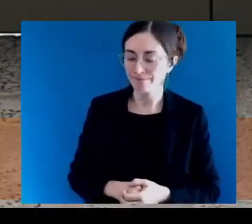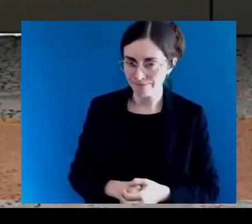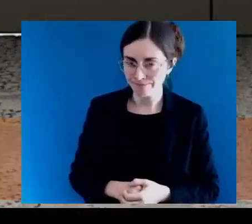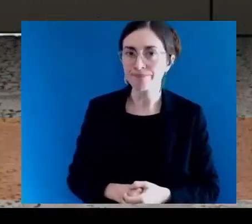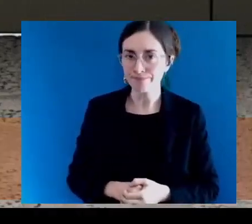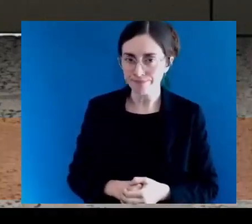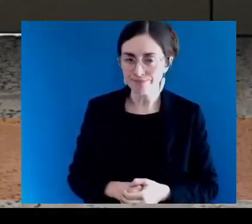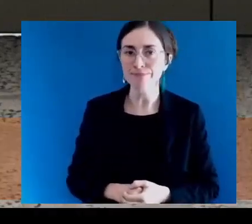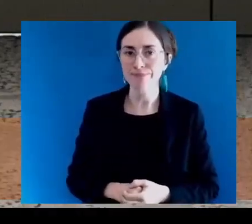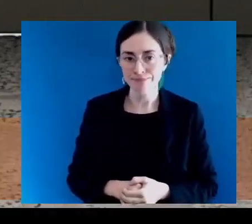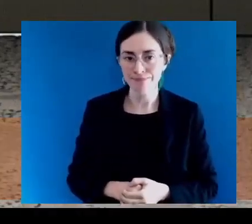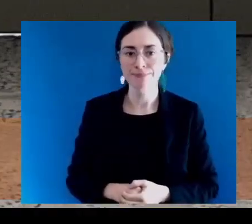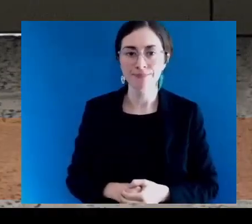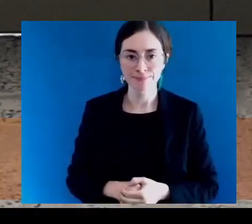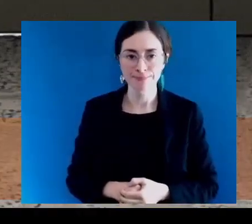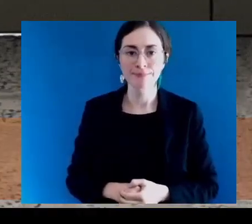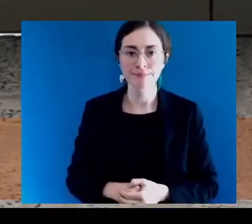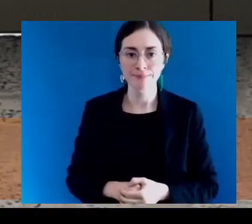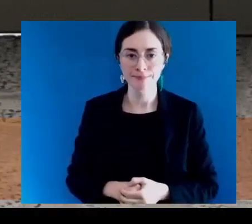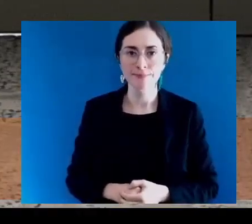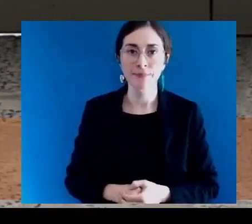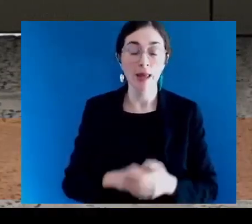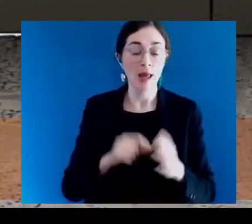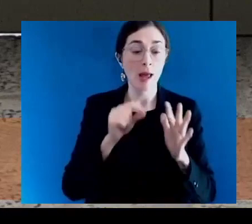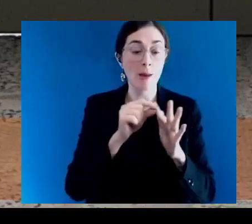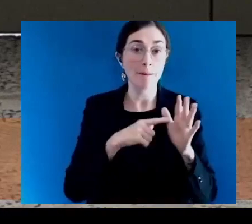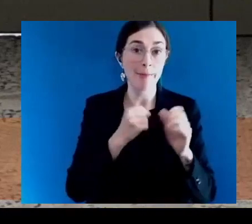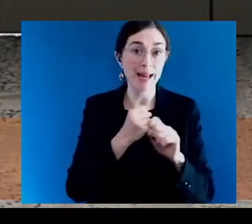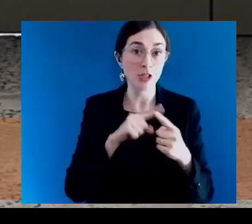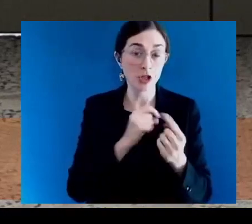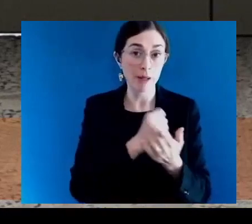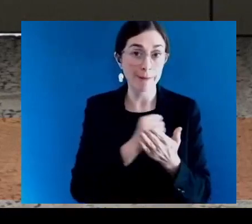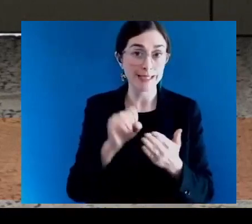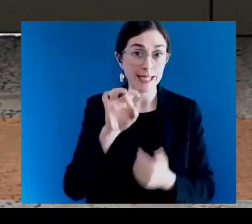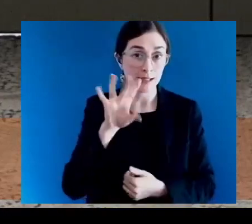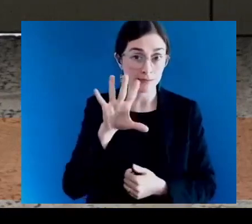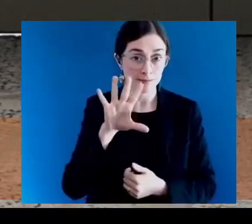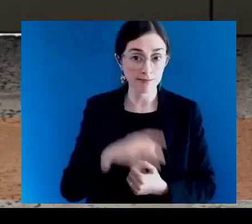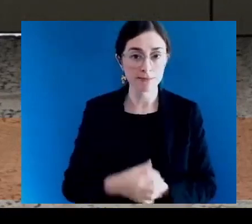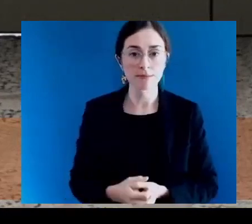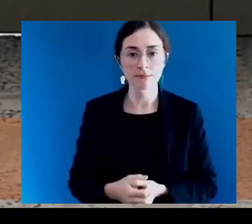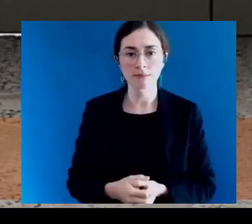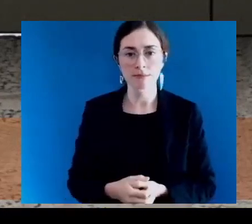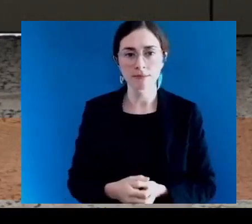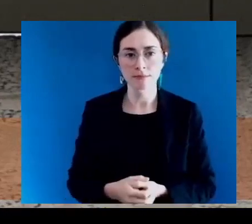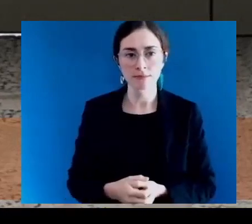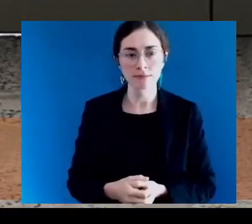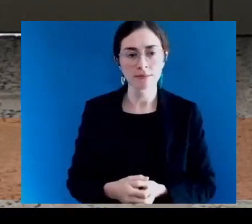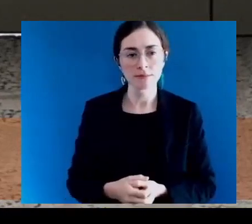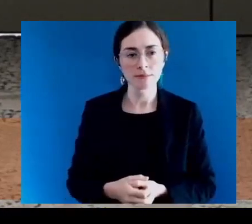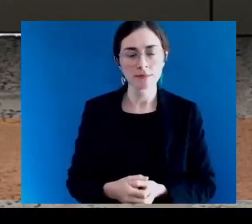to page 10 of this document,